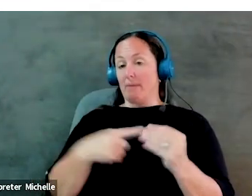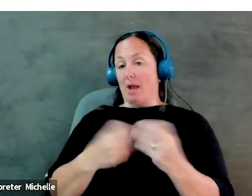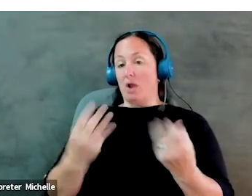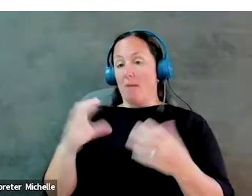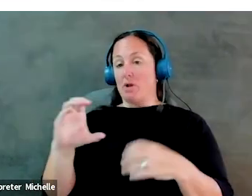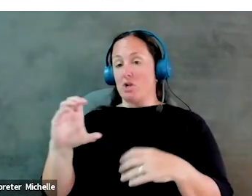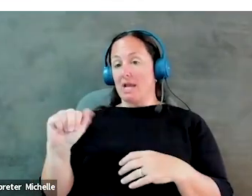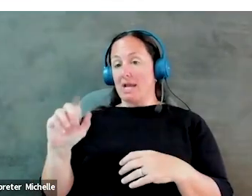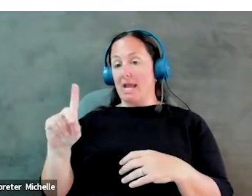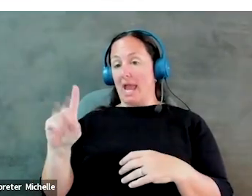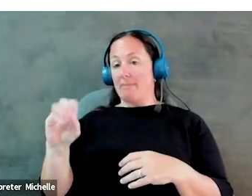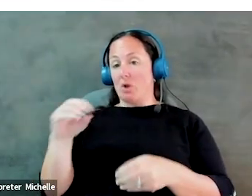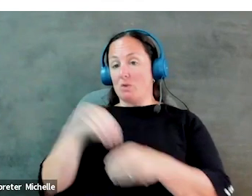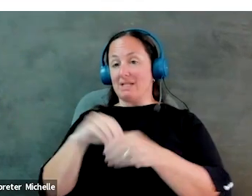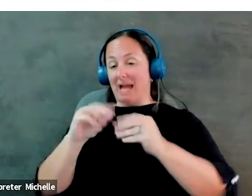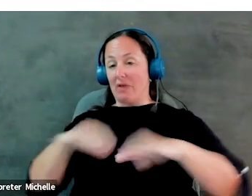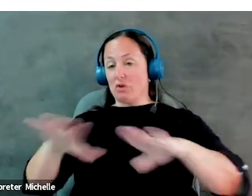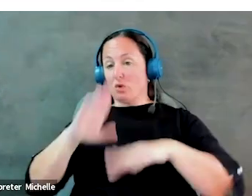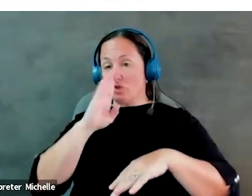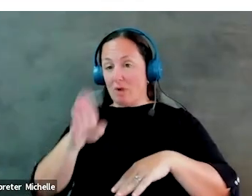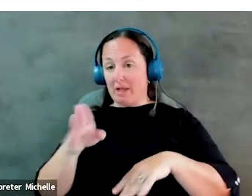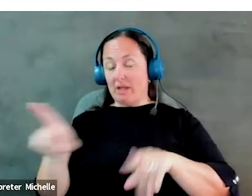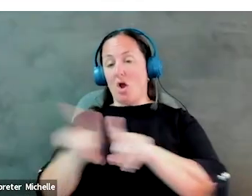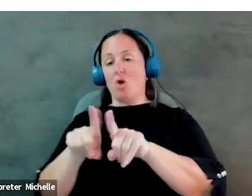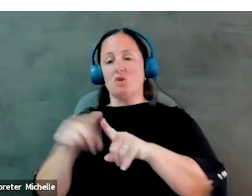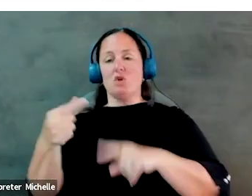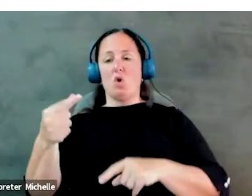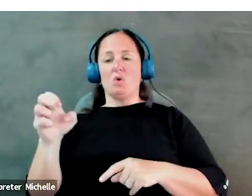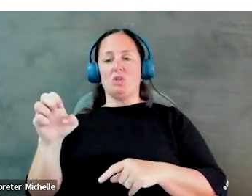directly, as well as geology.